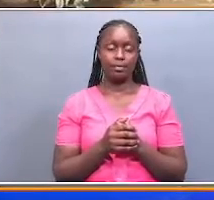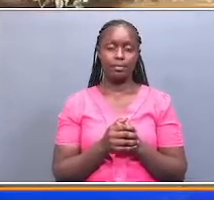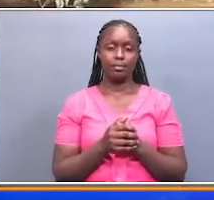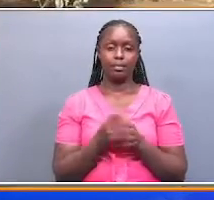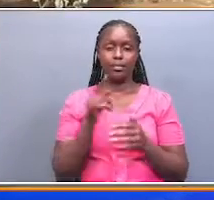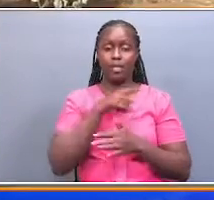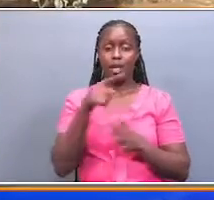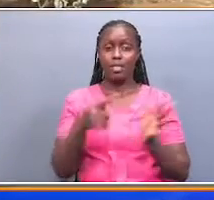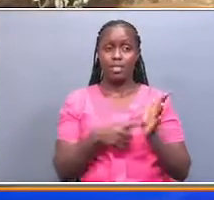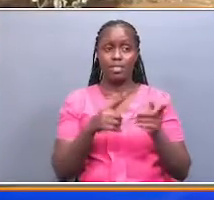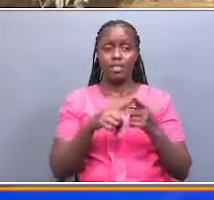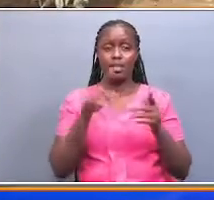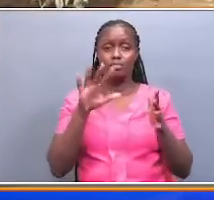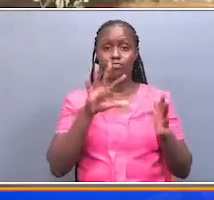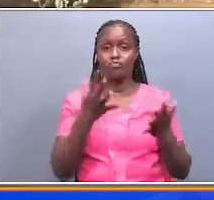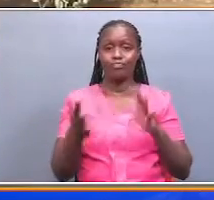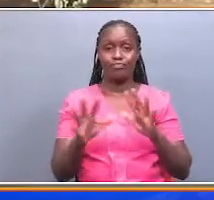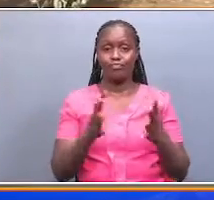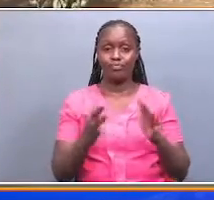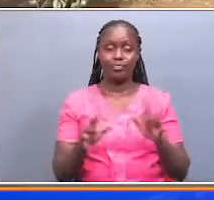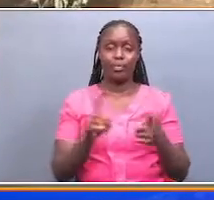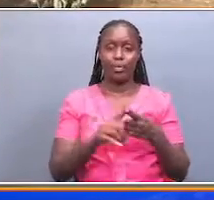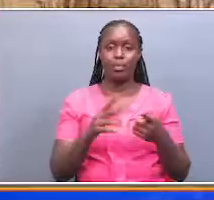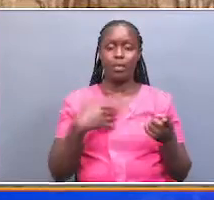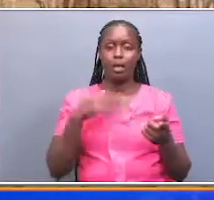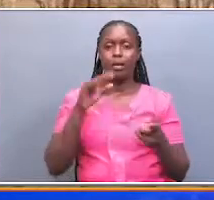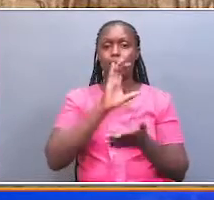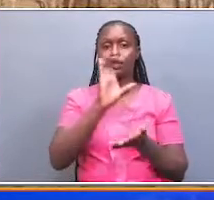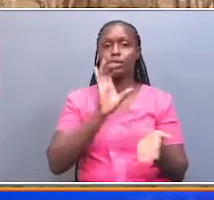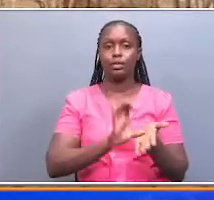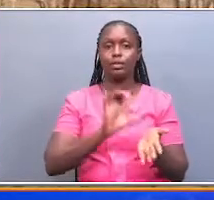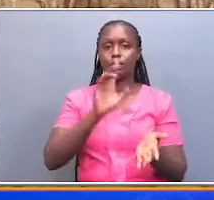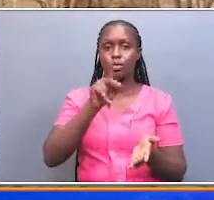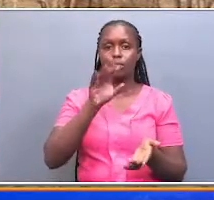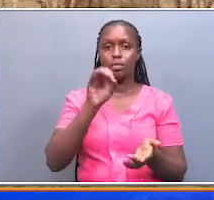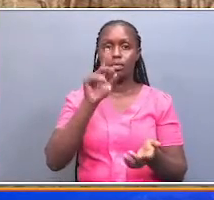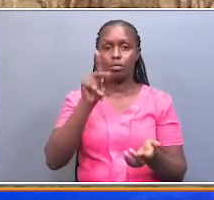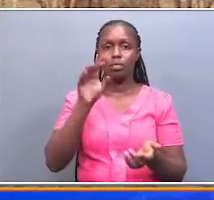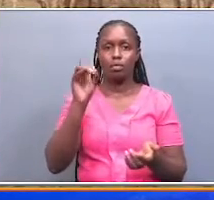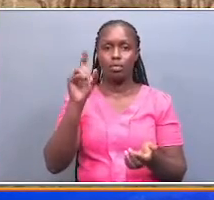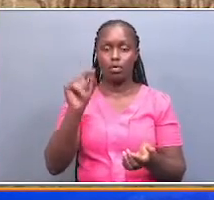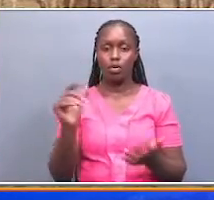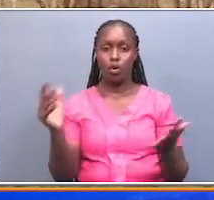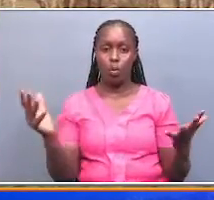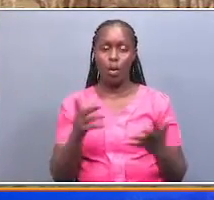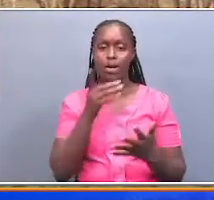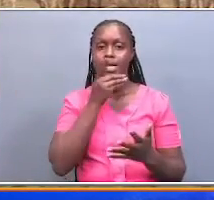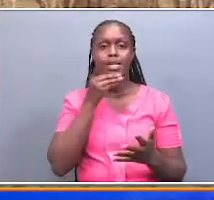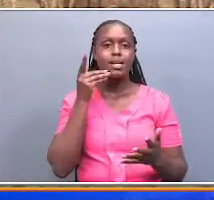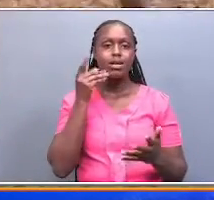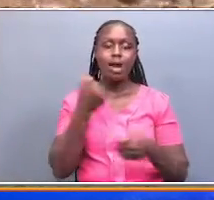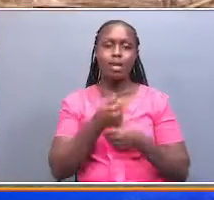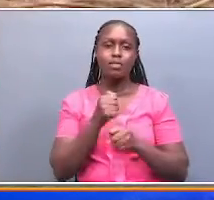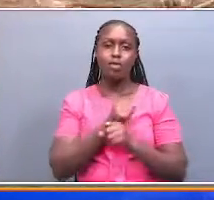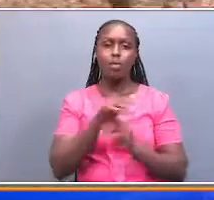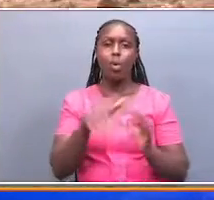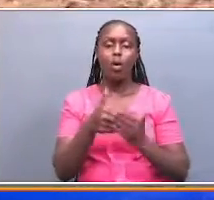These are the scenes witnessed in Masol Ward in central Pokot, whereby the drought has left nothing on the ground.